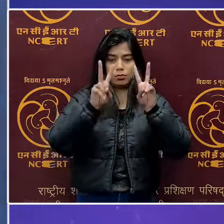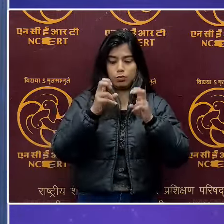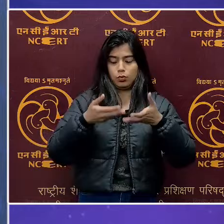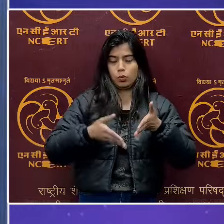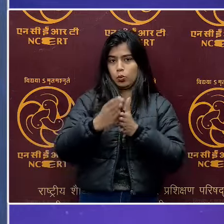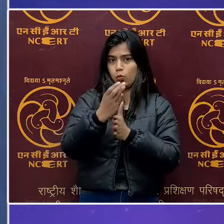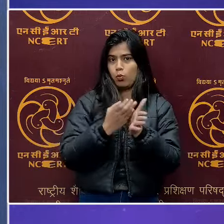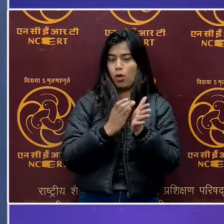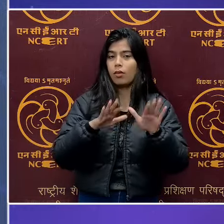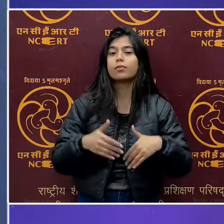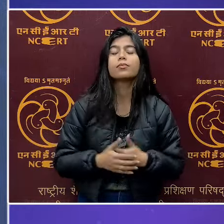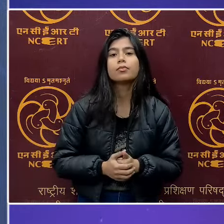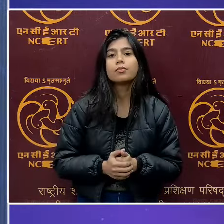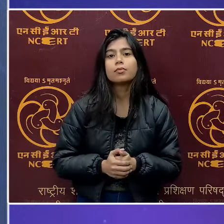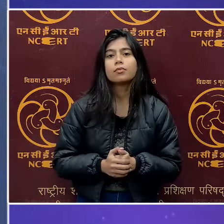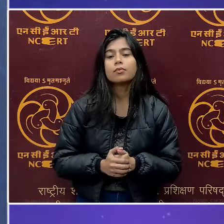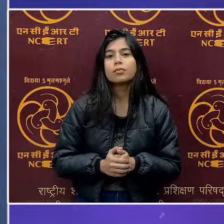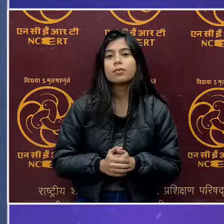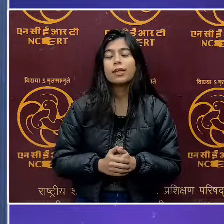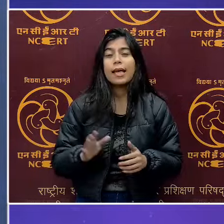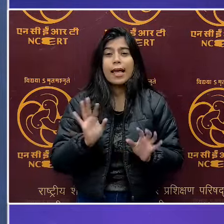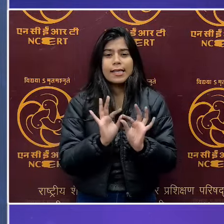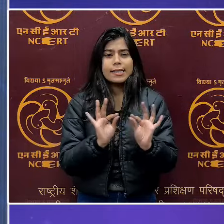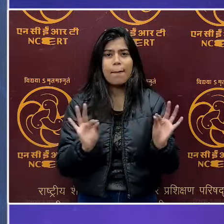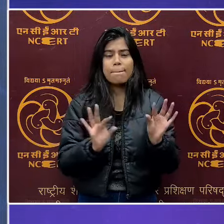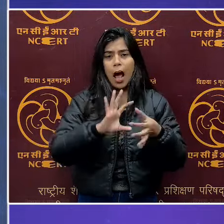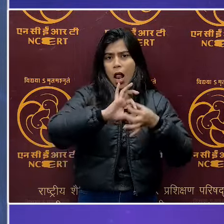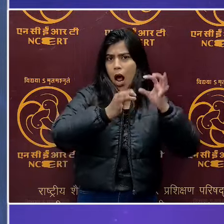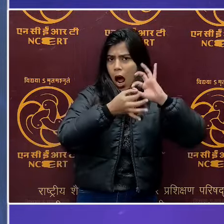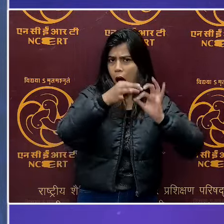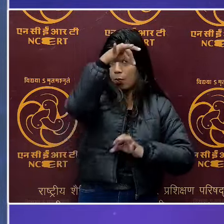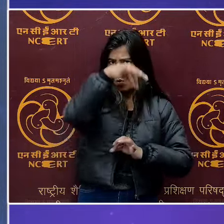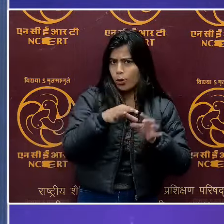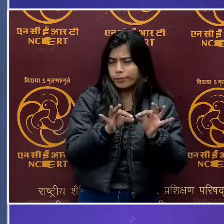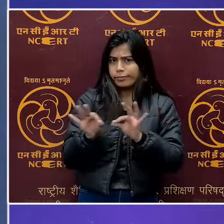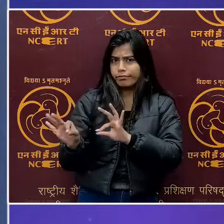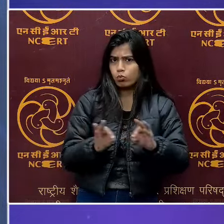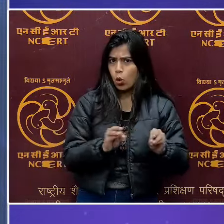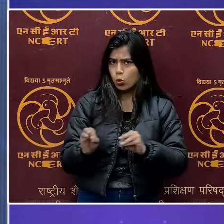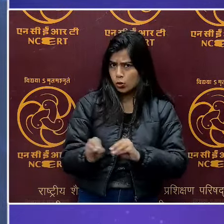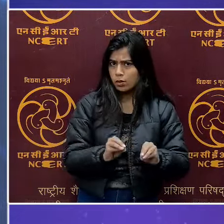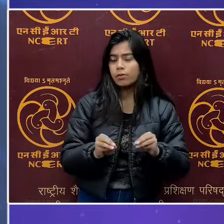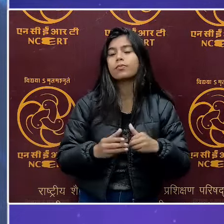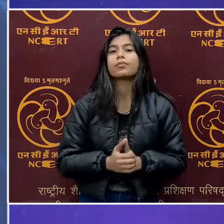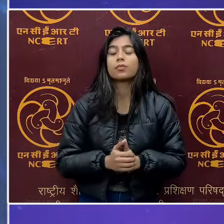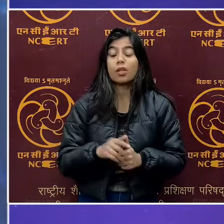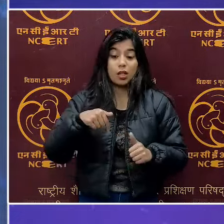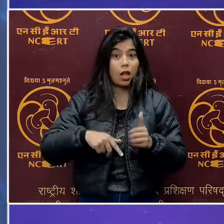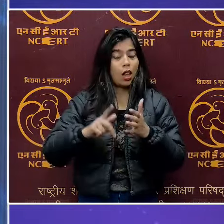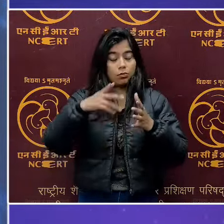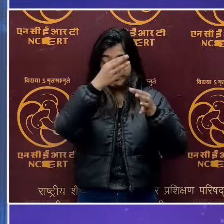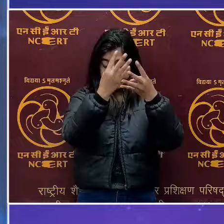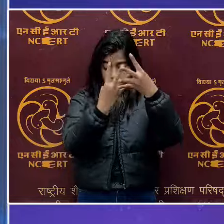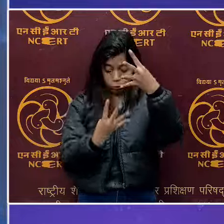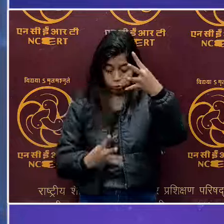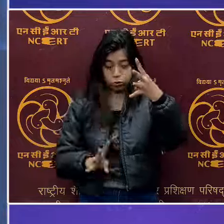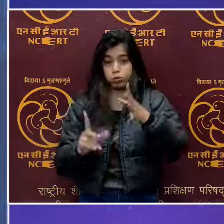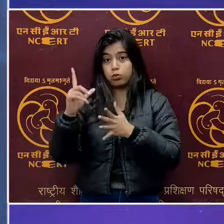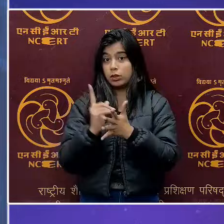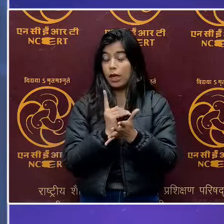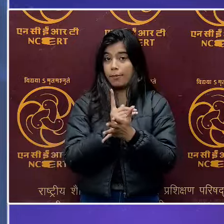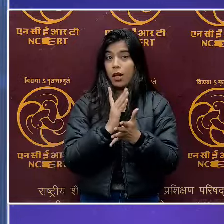program, we are going to discuss about simple harmonic motion. As you know, simple harmonic motion is a long chapter. So, we have divided this